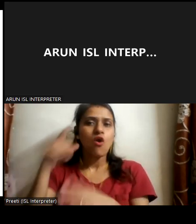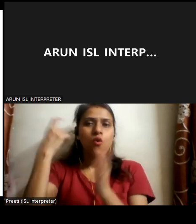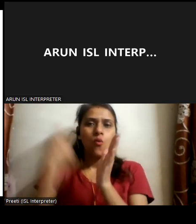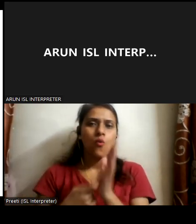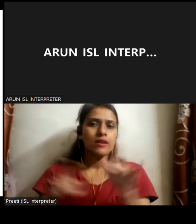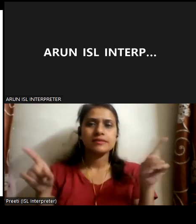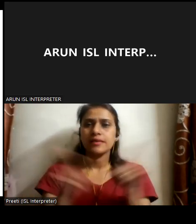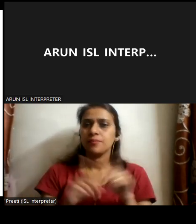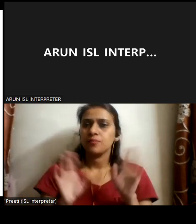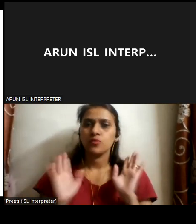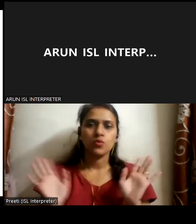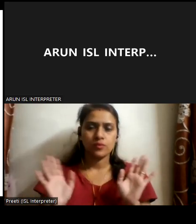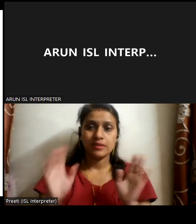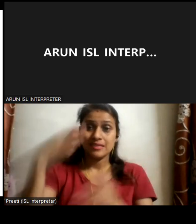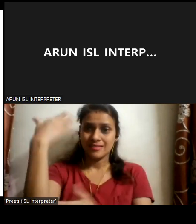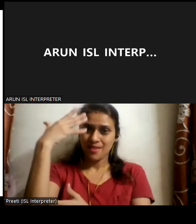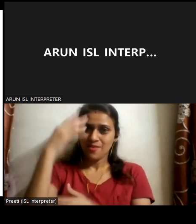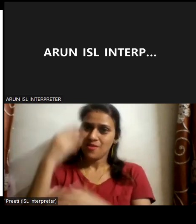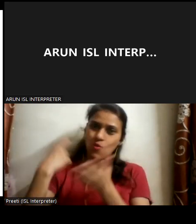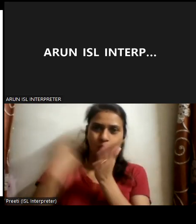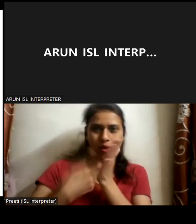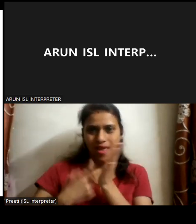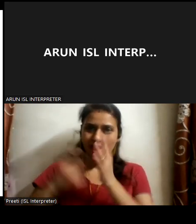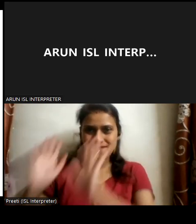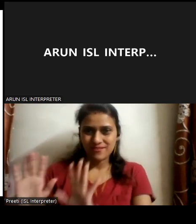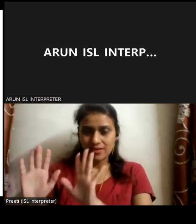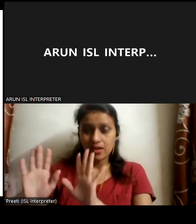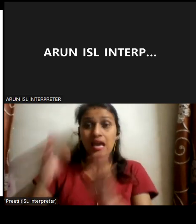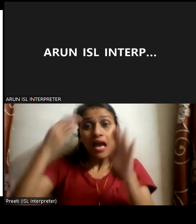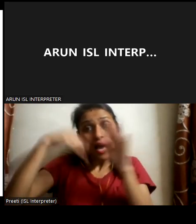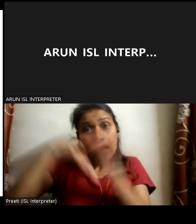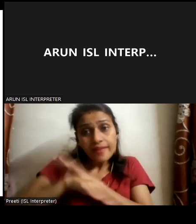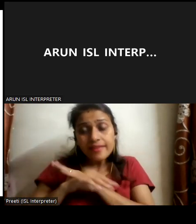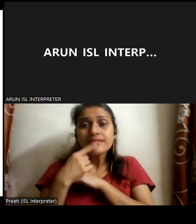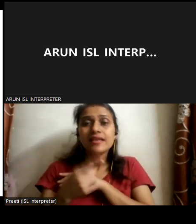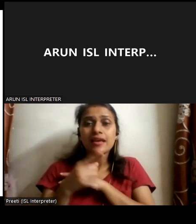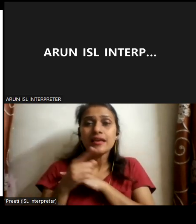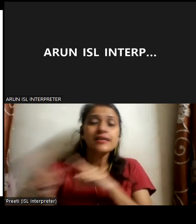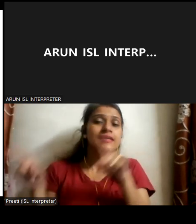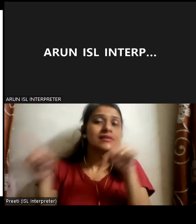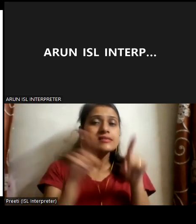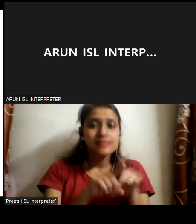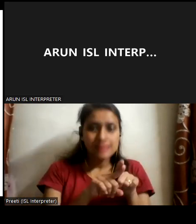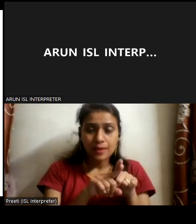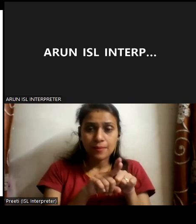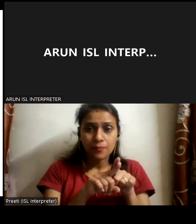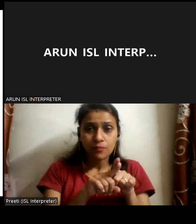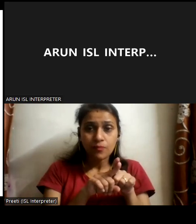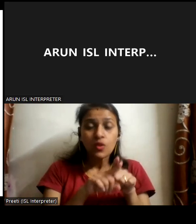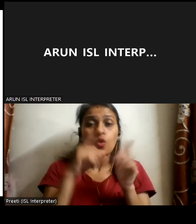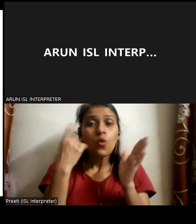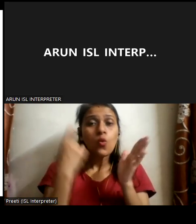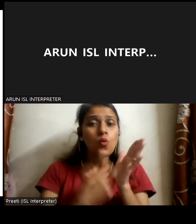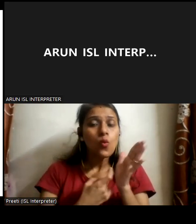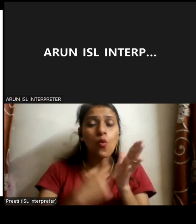ki pehla to standard operating procedure mein yah likha hua hai ki yah zaruri nahi hai